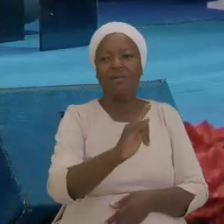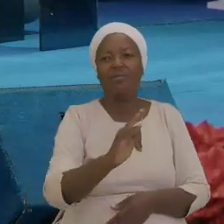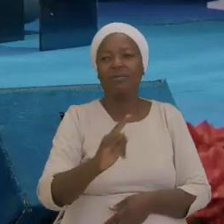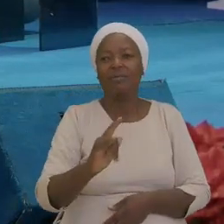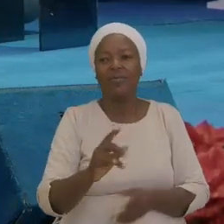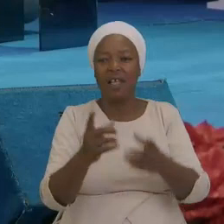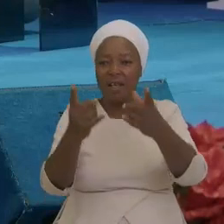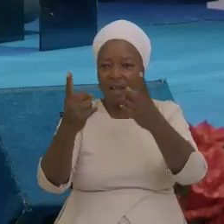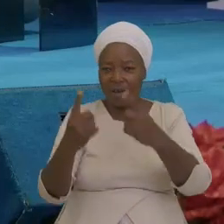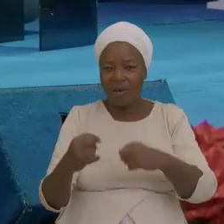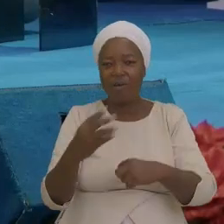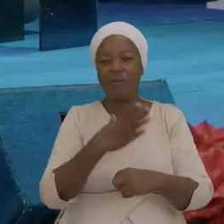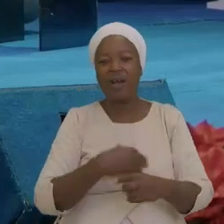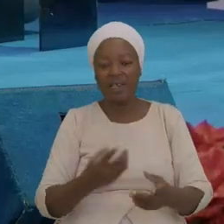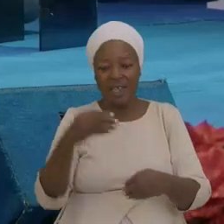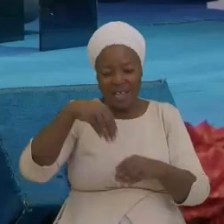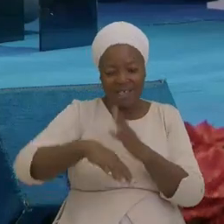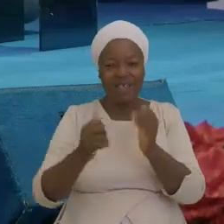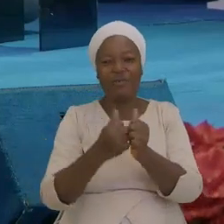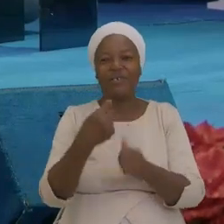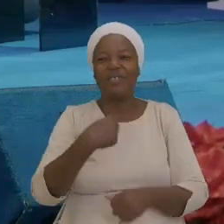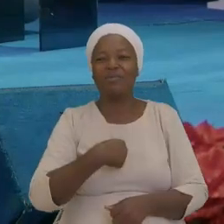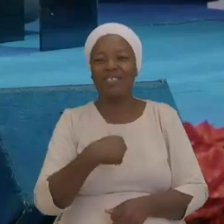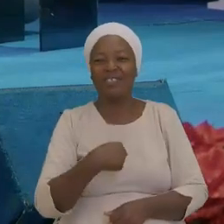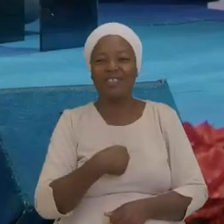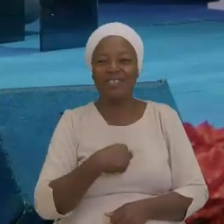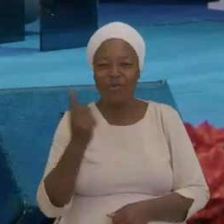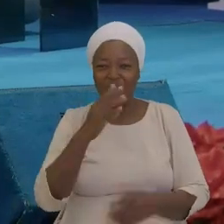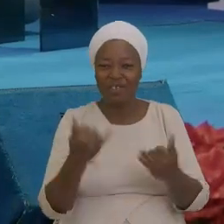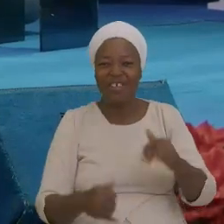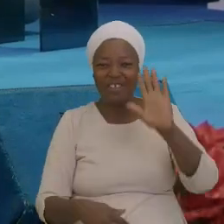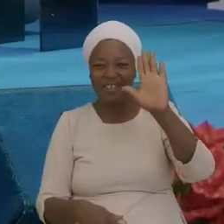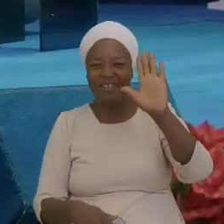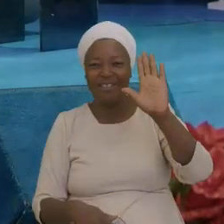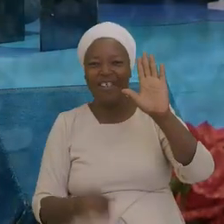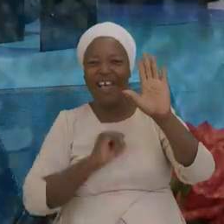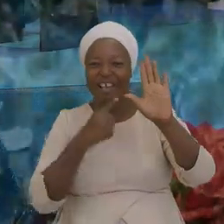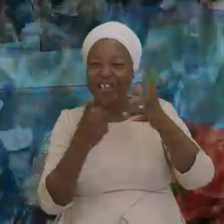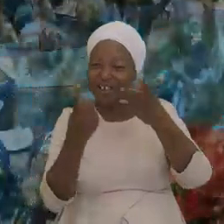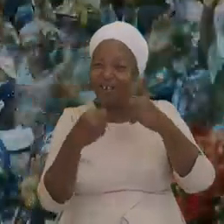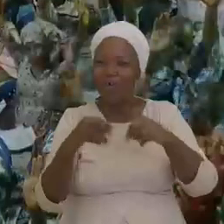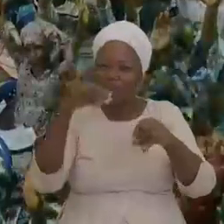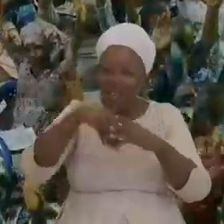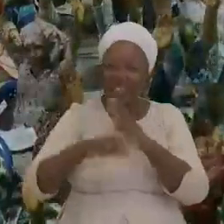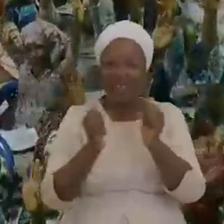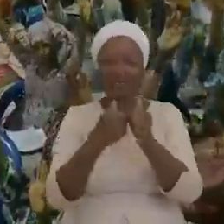Come and enter with me. Where are you? I said, come, enter with me.